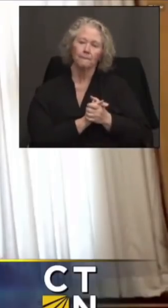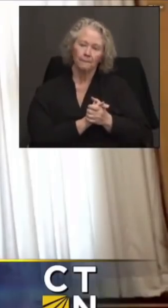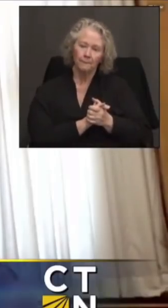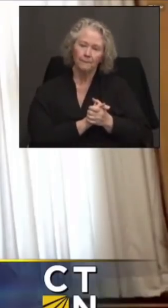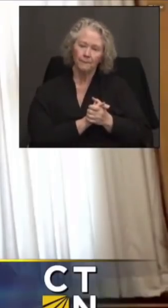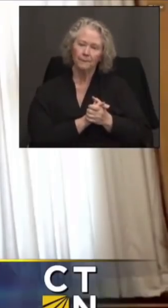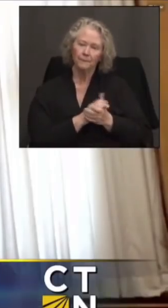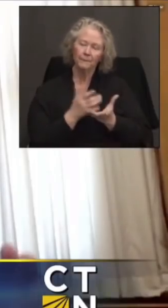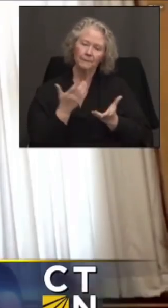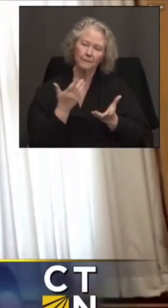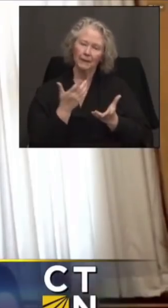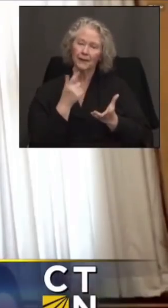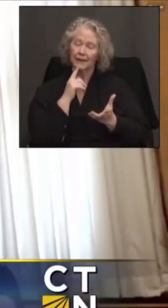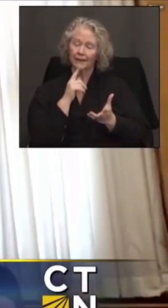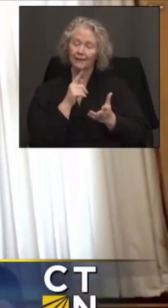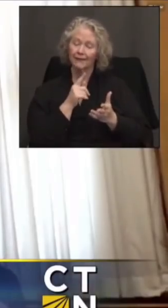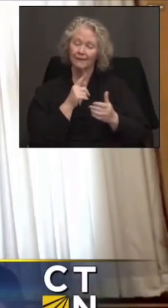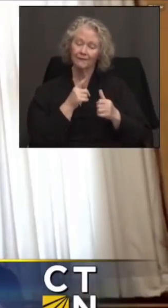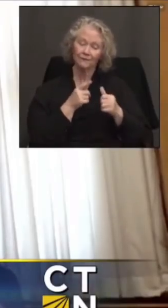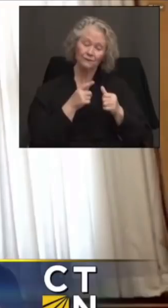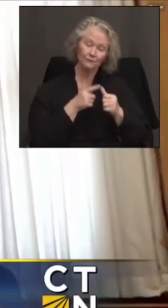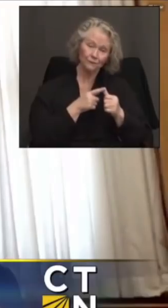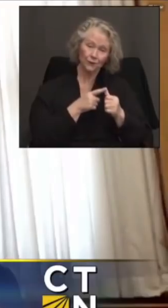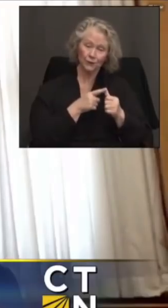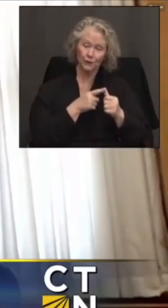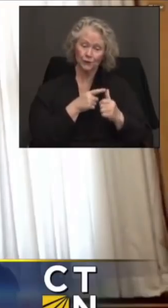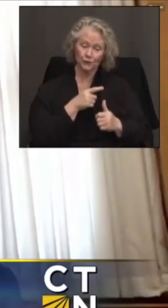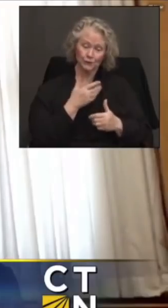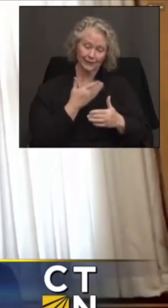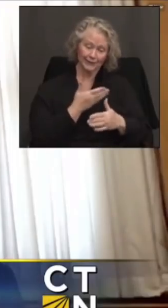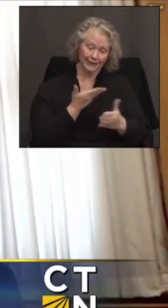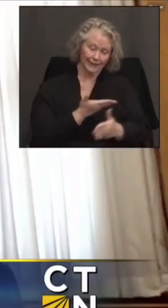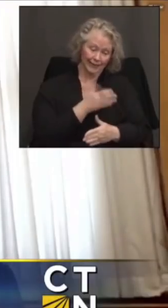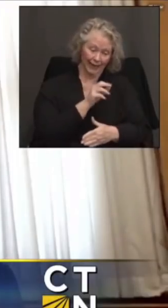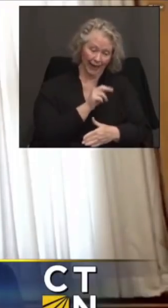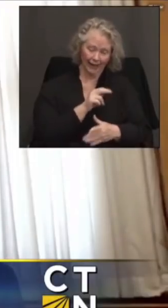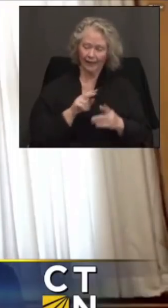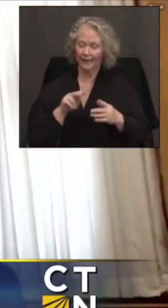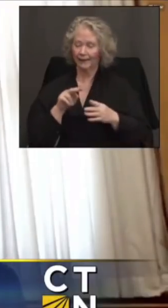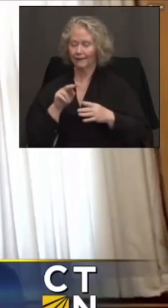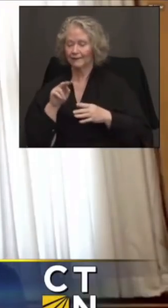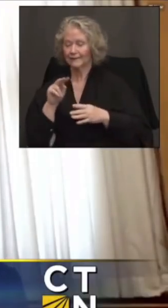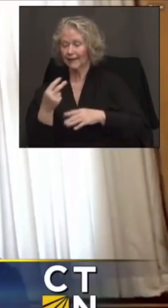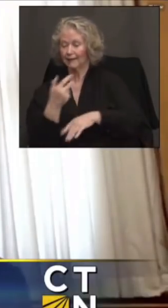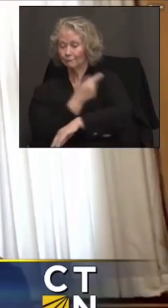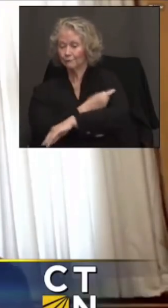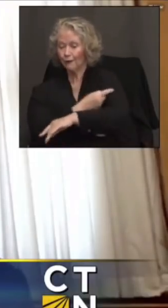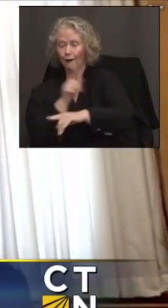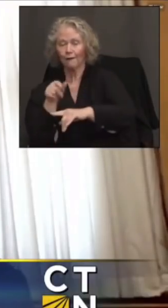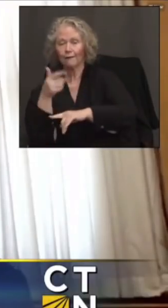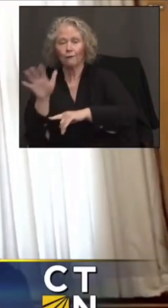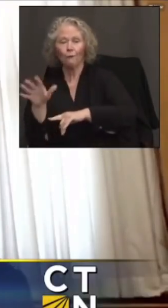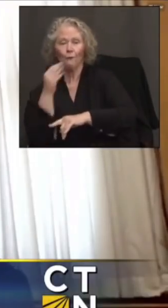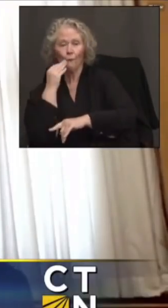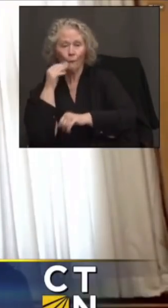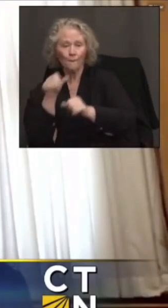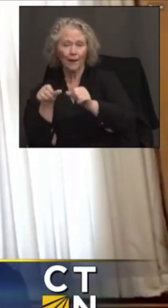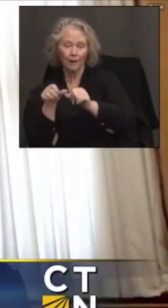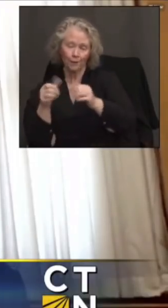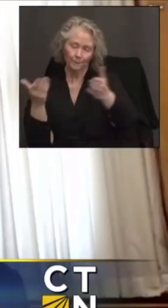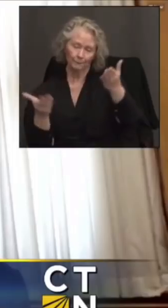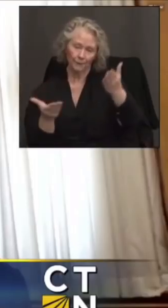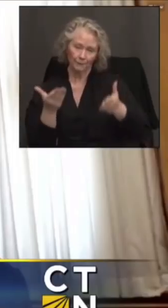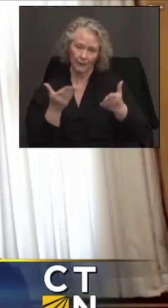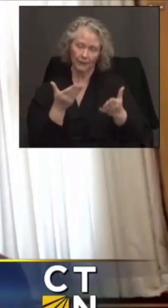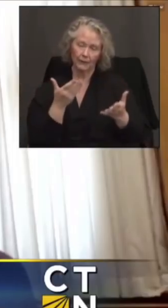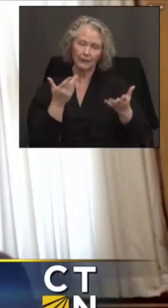potentially a little staggered getting your first dose in one state or your second dose in another. But nonetheless, we want to continue to make that option available, even